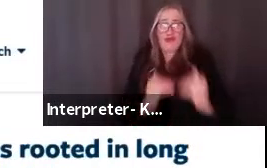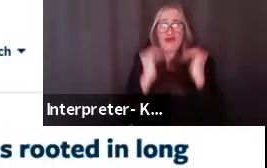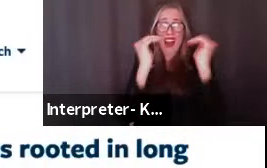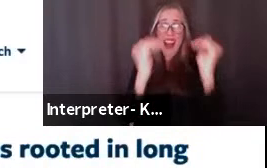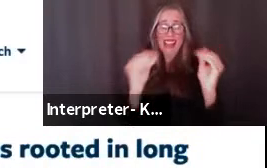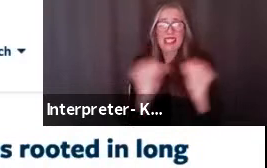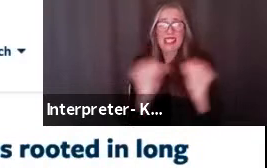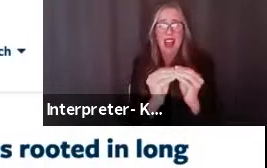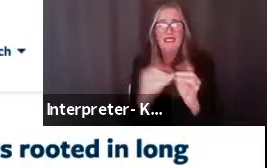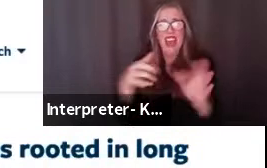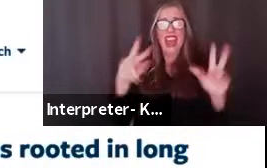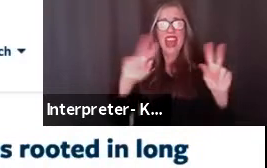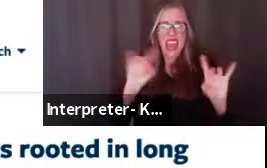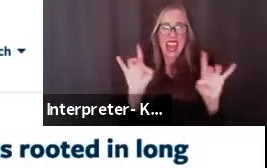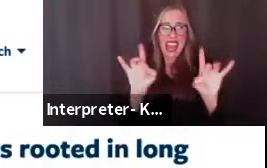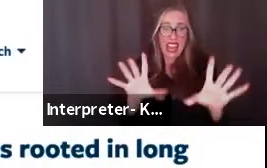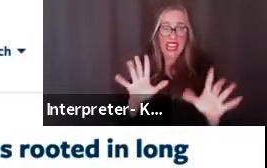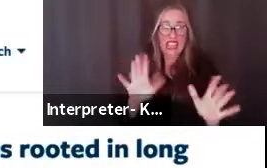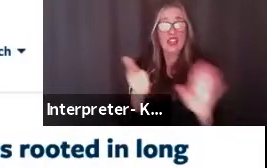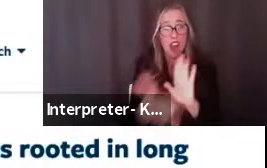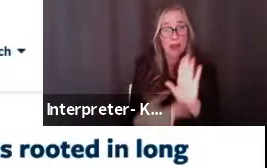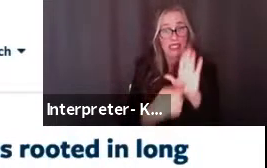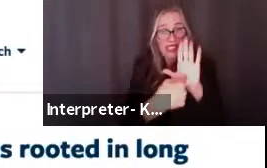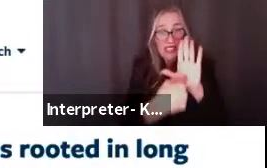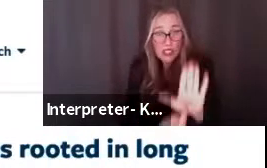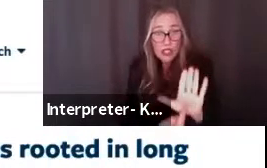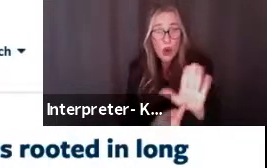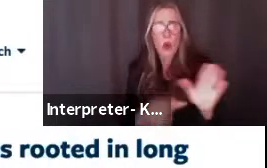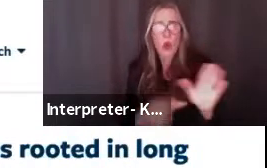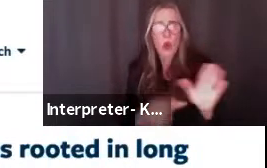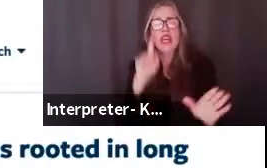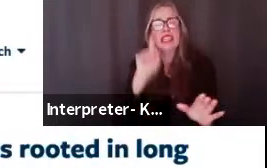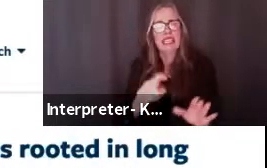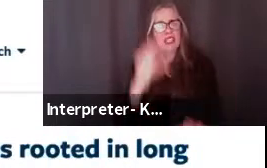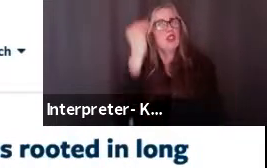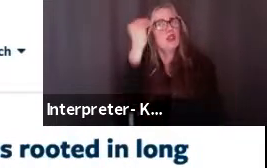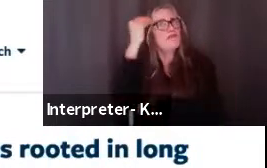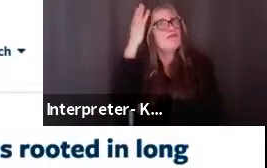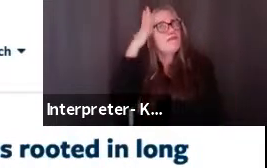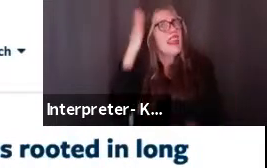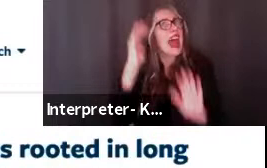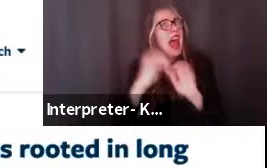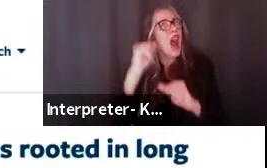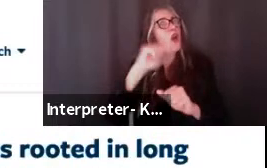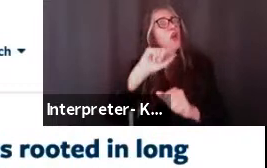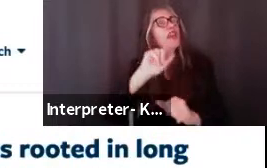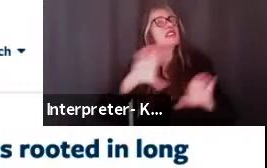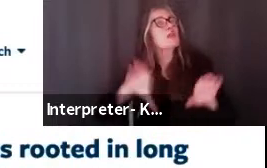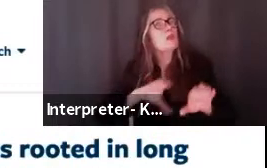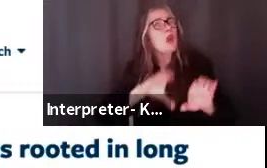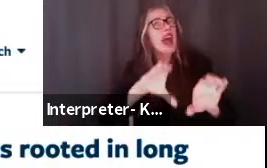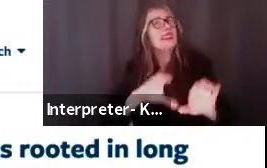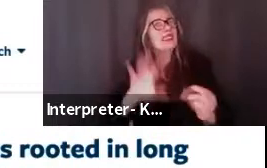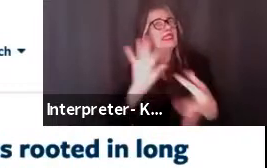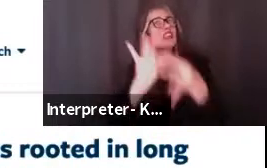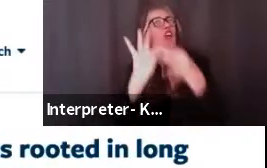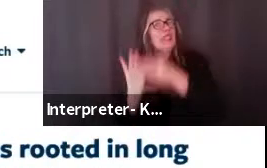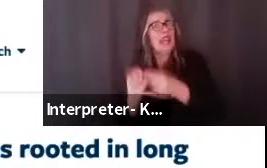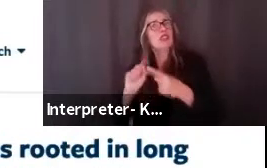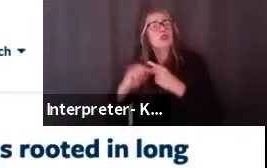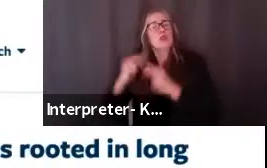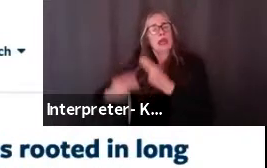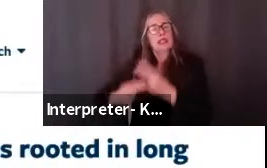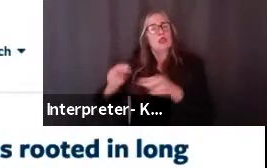this rhetoric and violence exemplify the importance of contextualizing these injustices with their historical roots